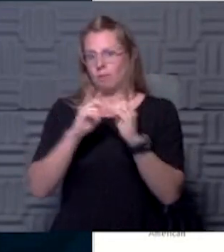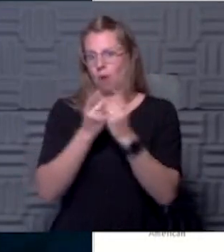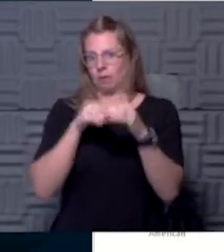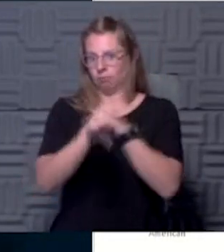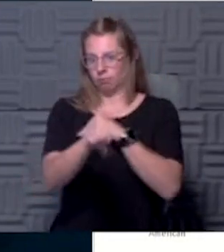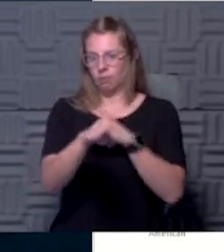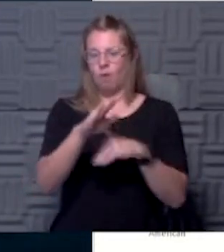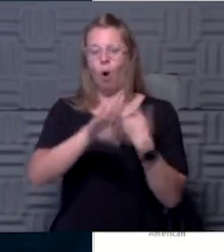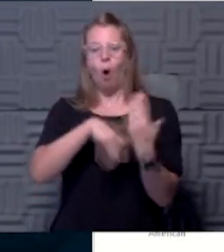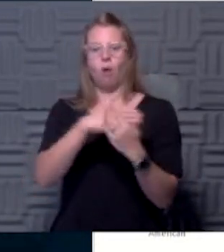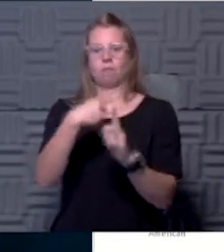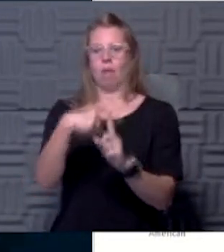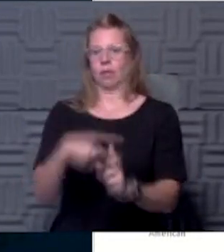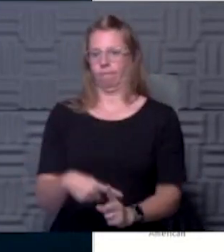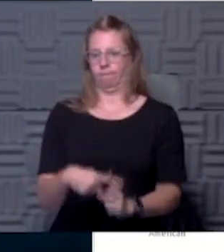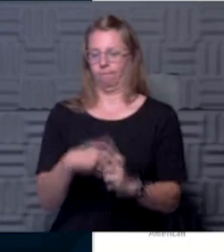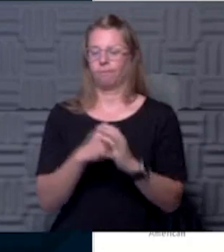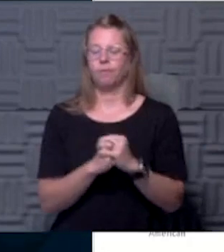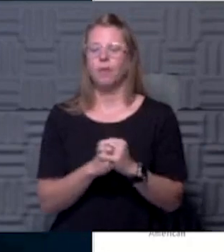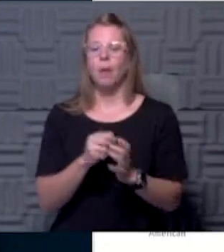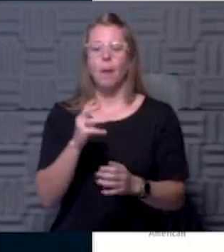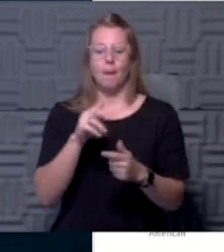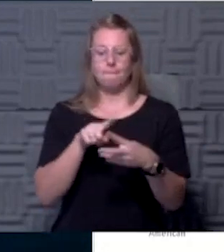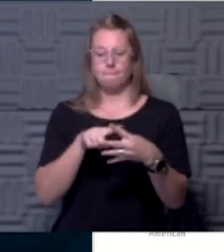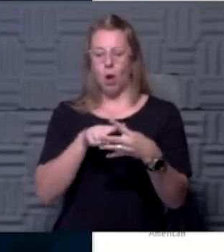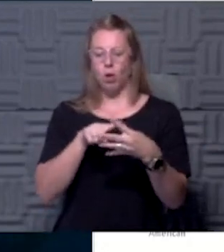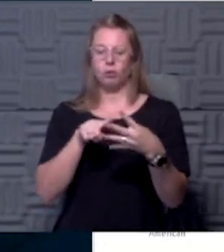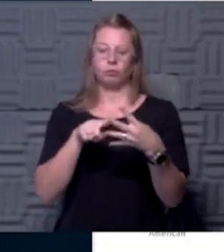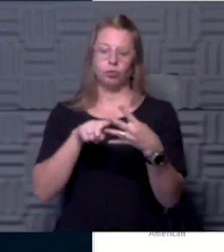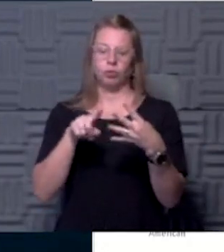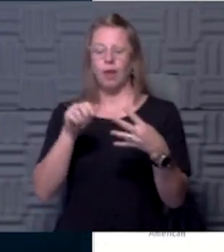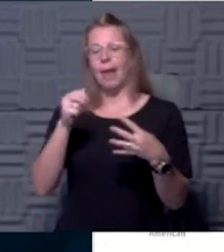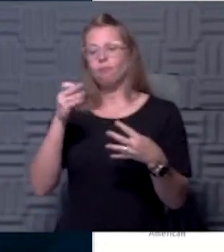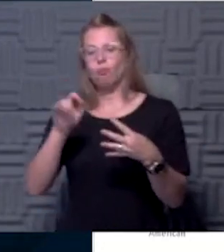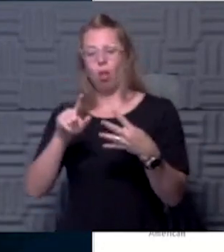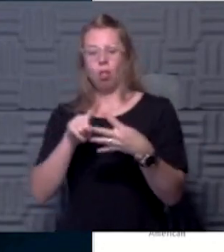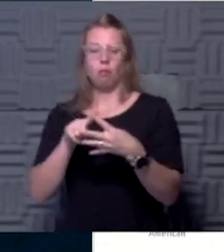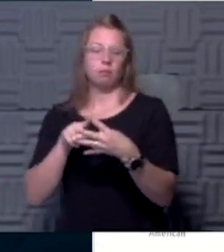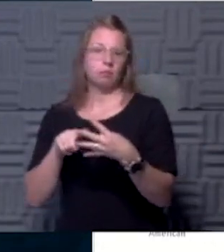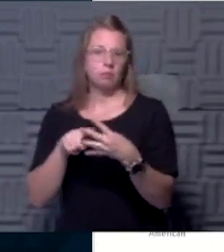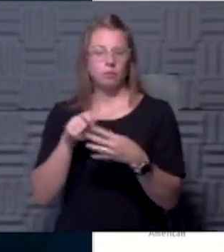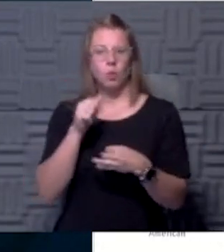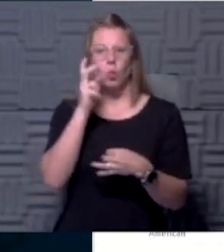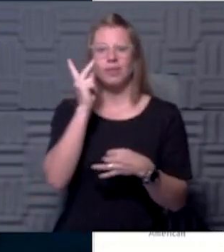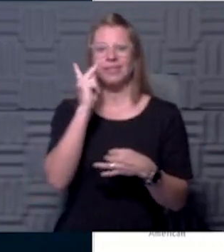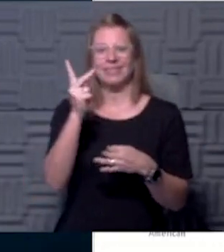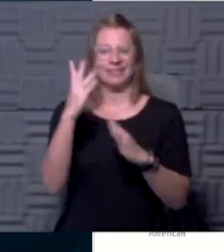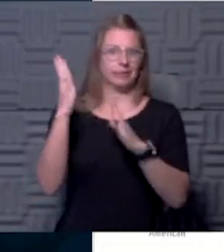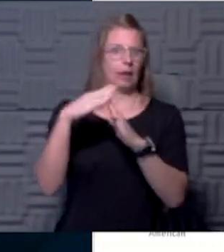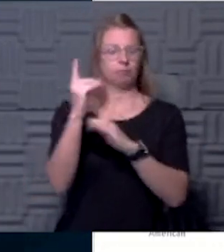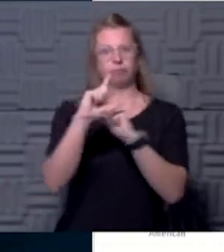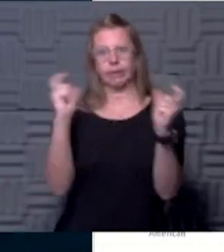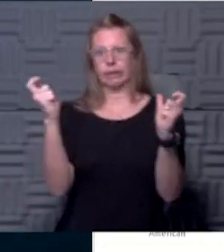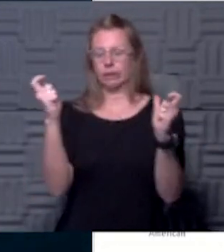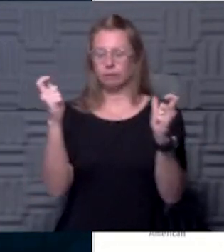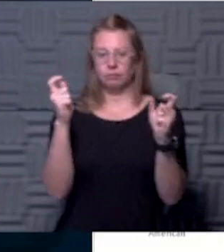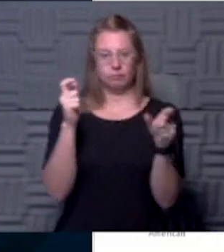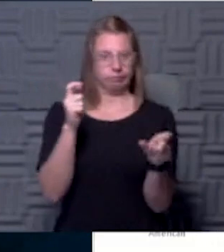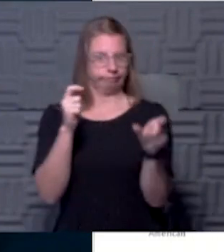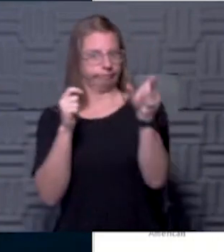tested positive. In the months of March and April, early in the pandemic, you'll see the largest on that top graph, the